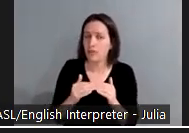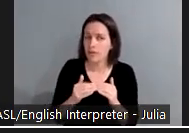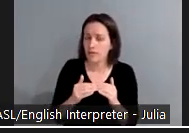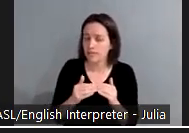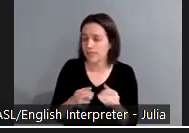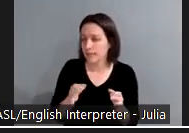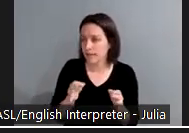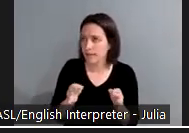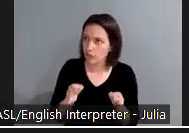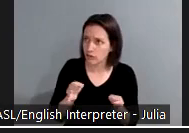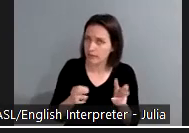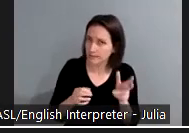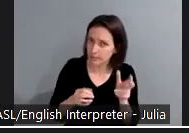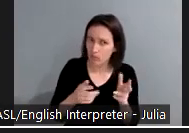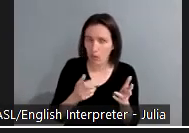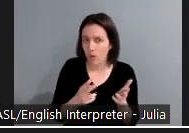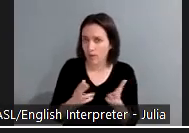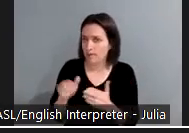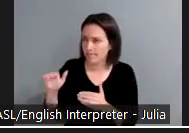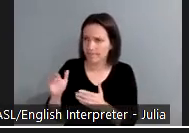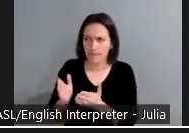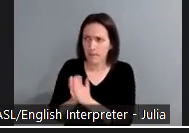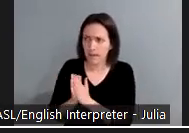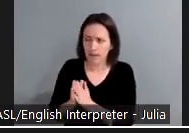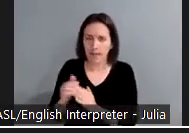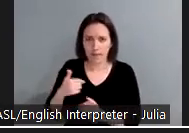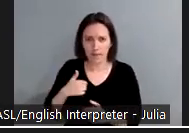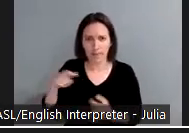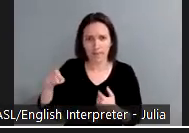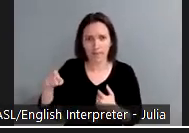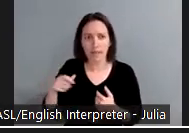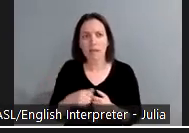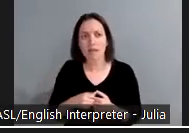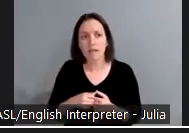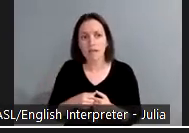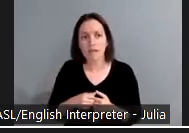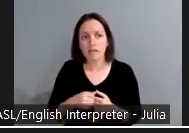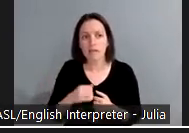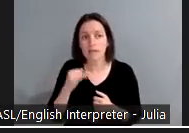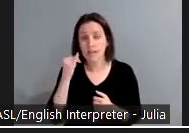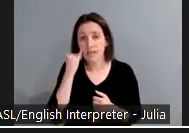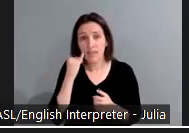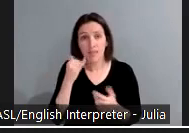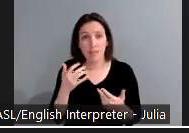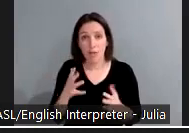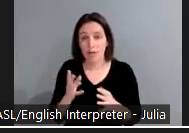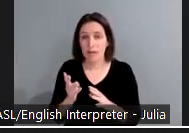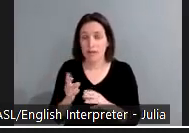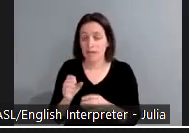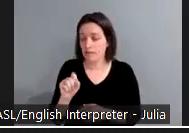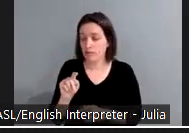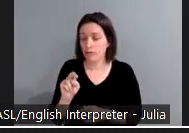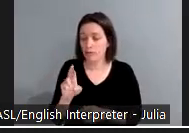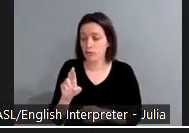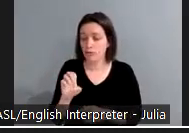If there is a household who is Streamline certified, meaning they are automatically eligible without needing to do anything on their